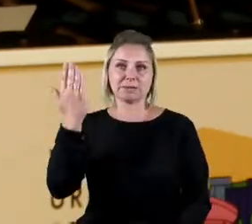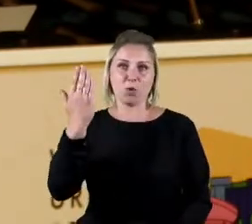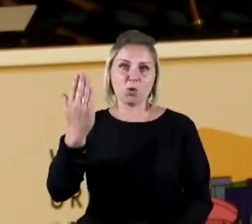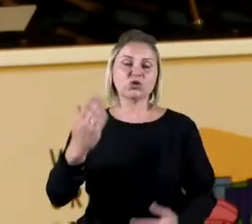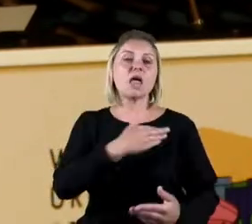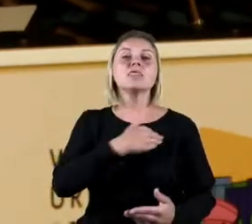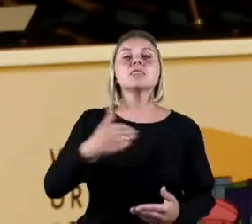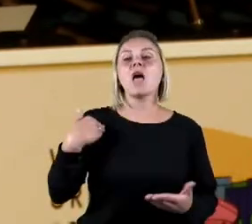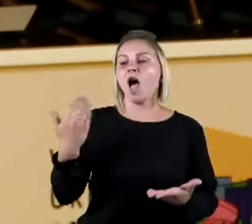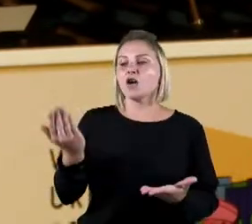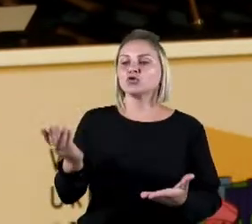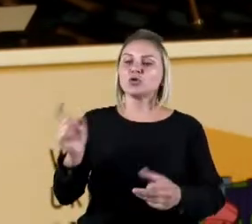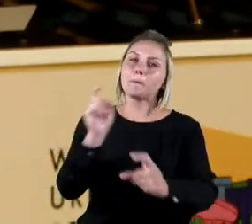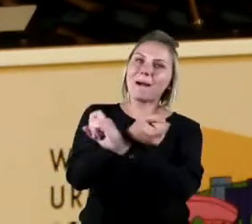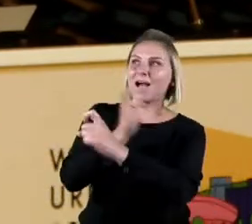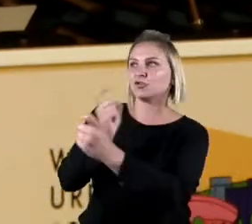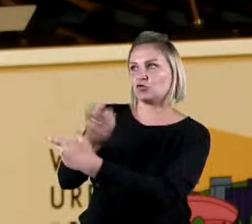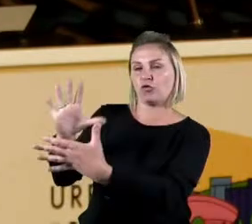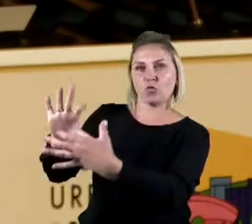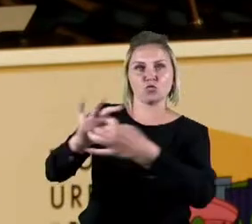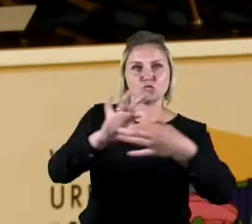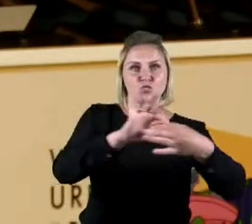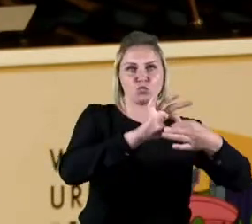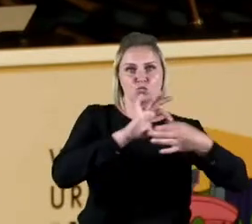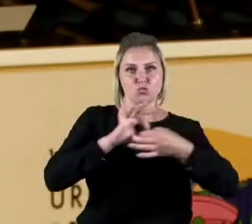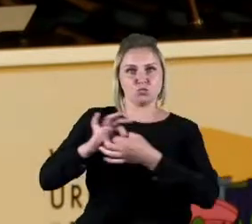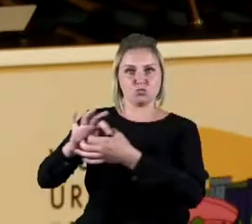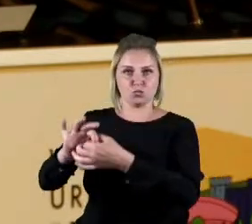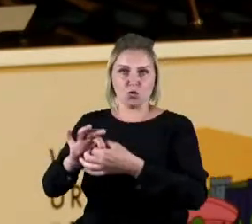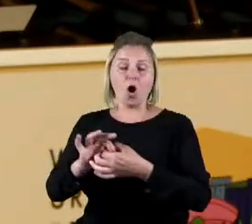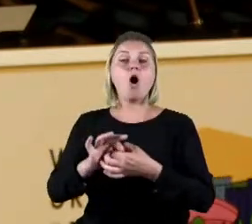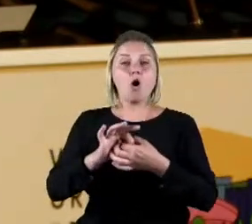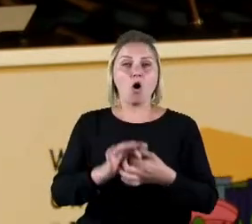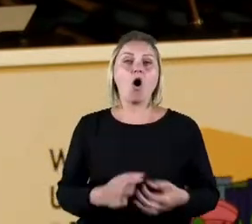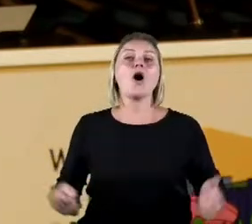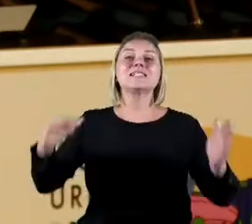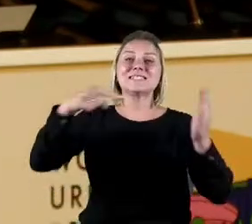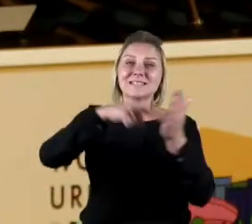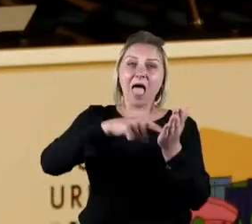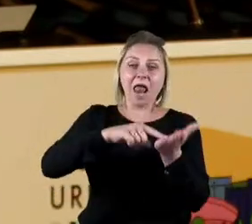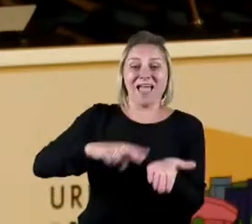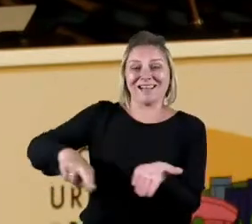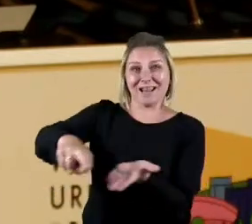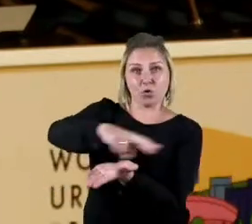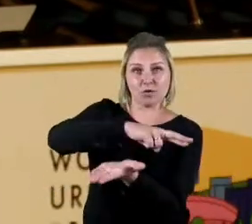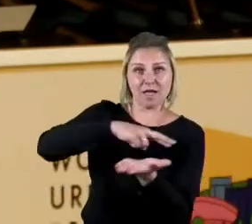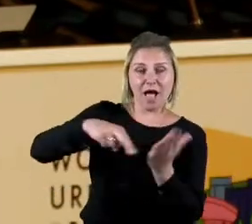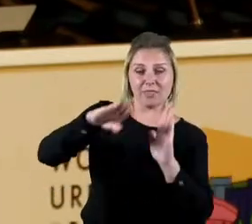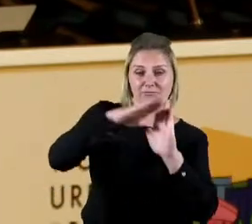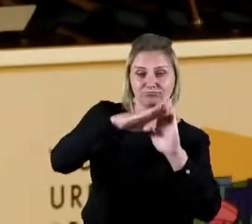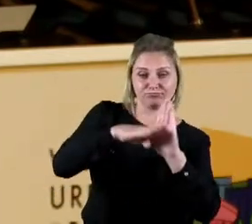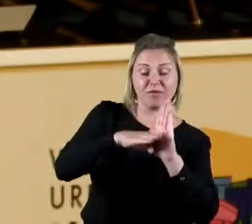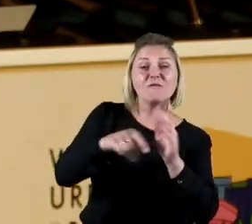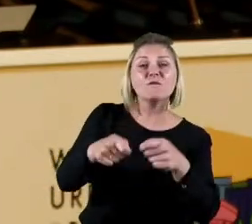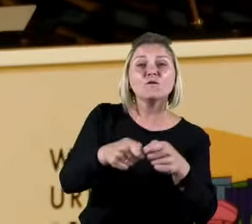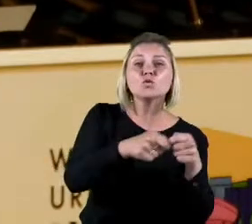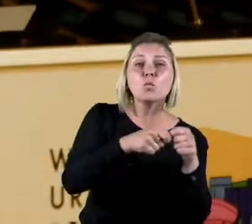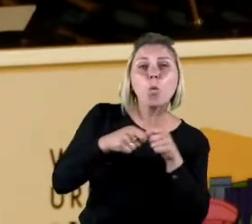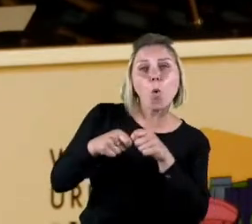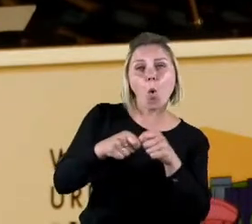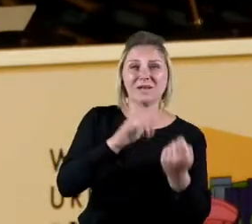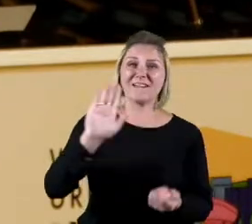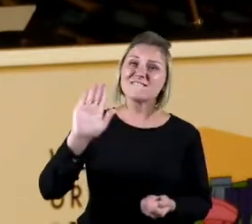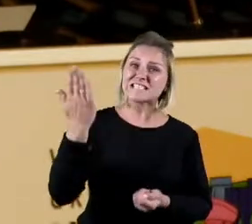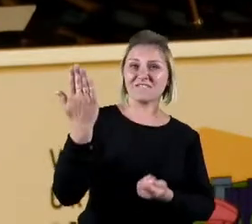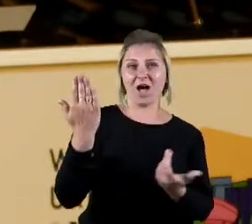the aim of establishing regional agendas for addressing common challenges of sustainable development